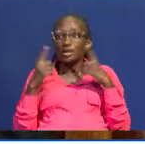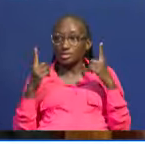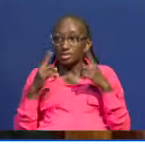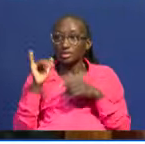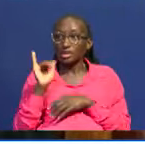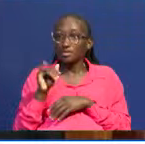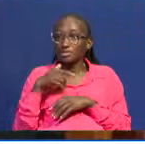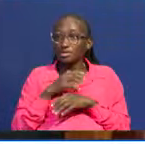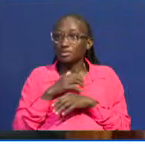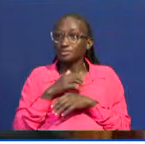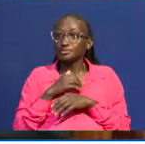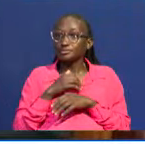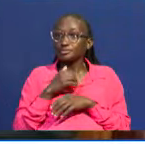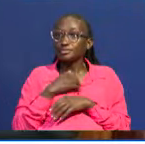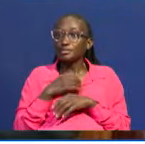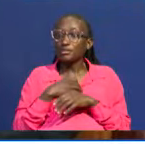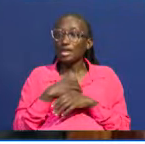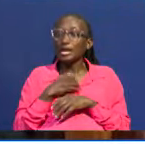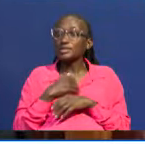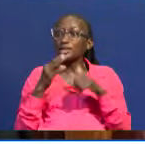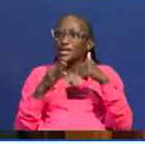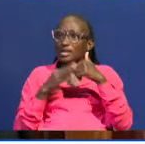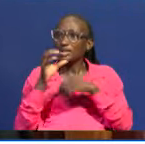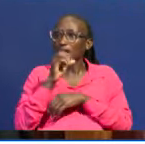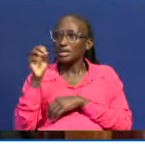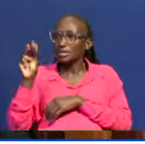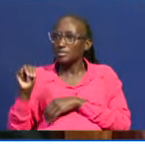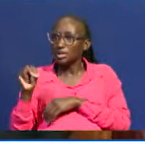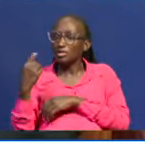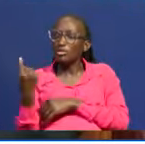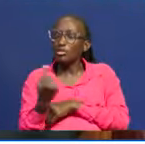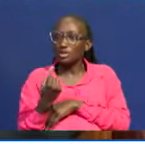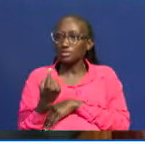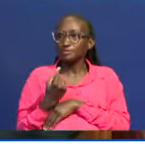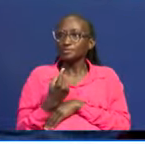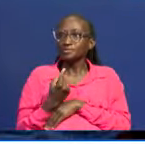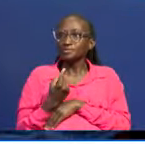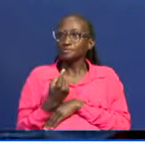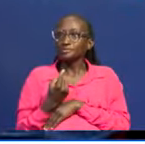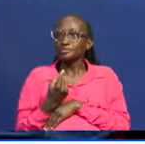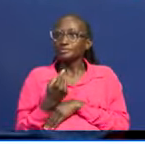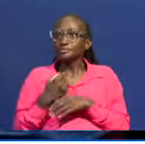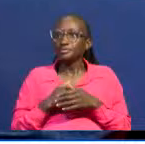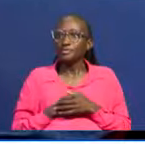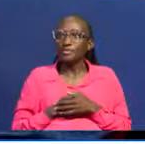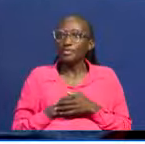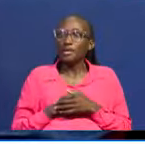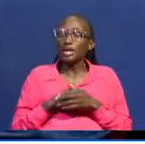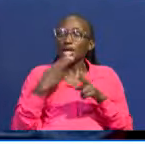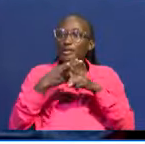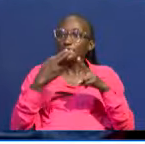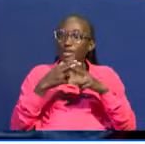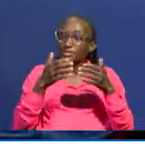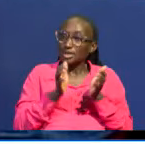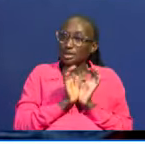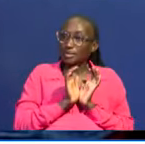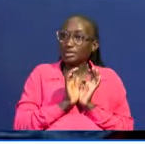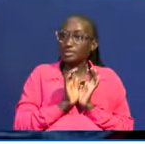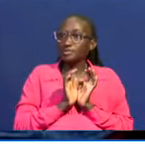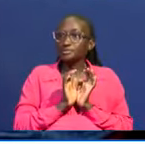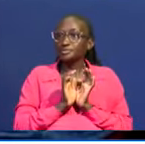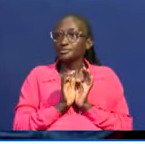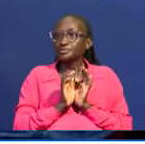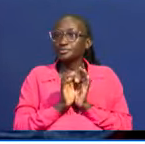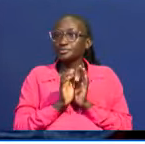that it was worth 800 million shillings. I have listed companies, I